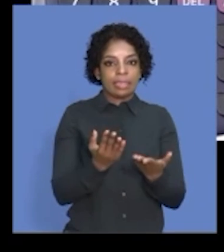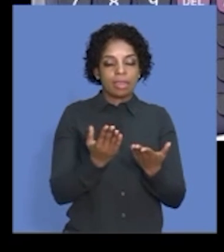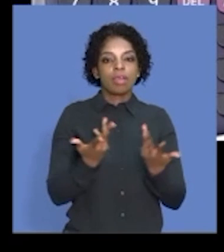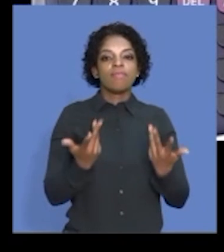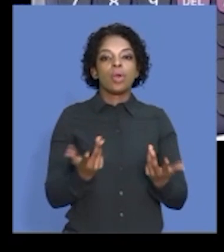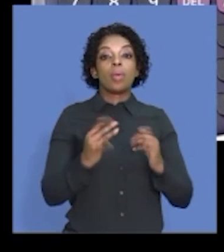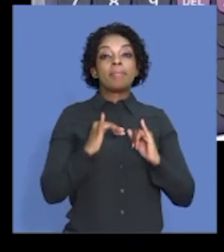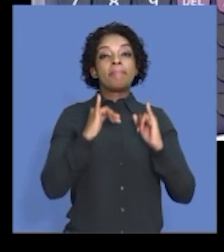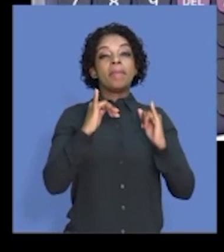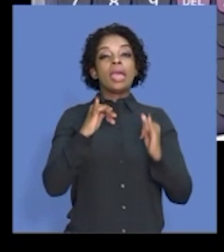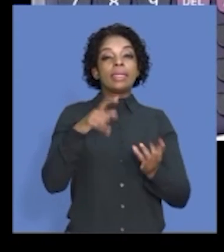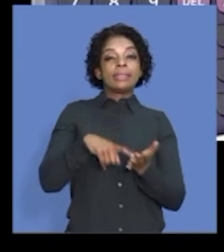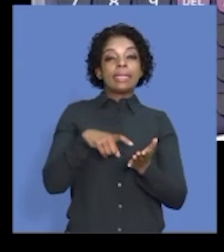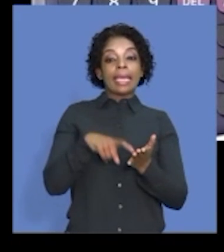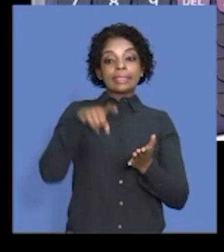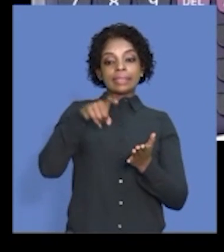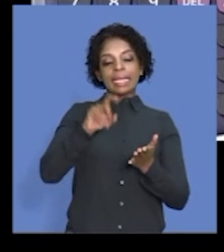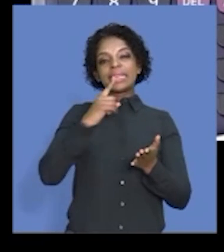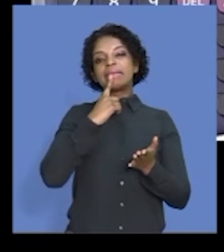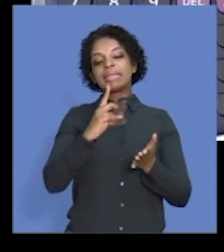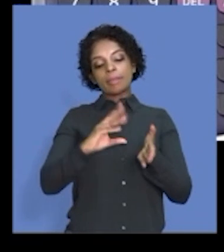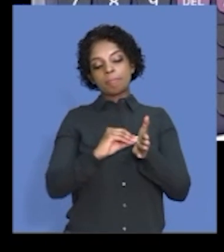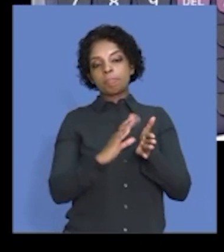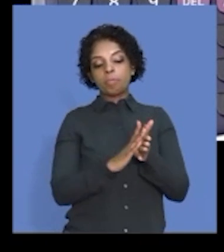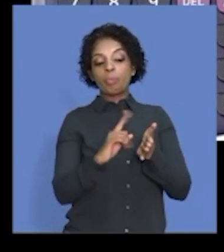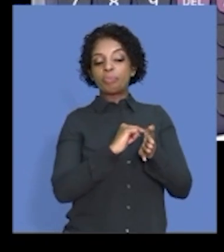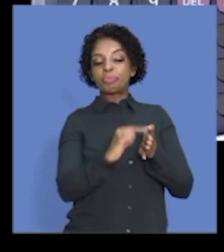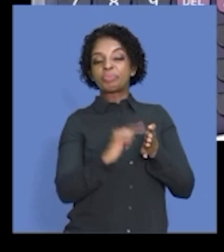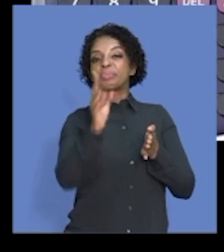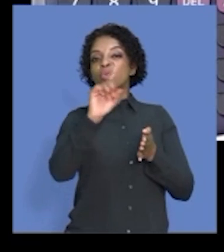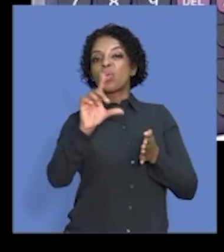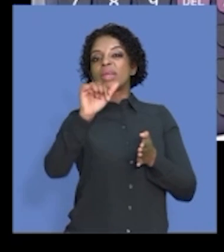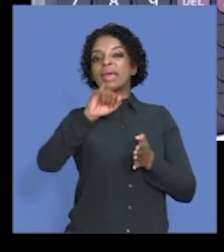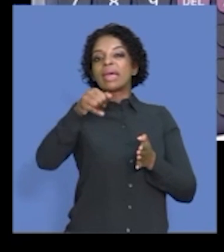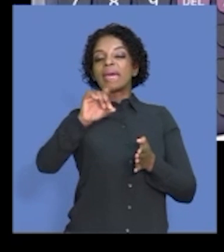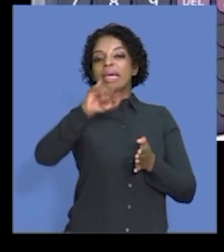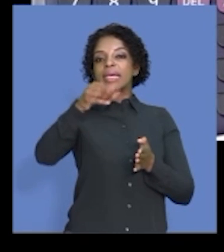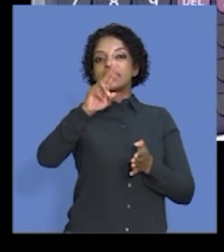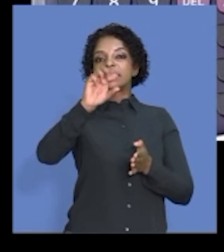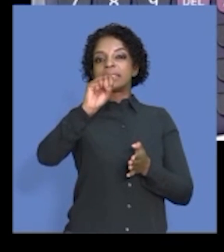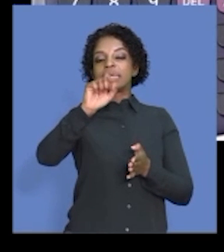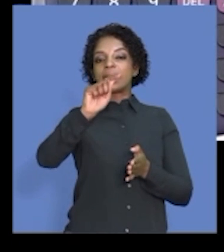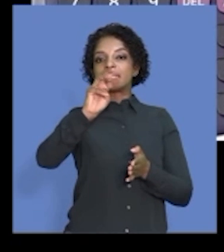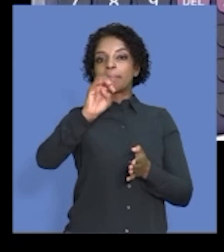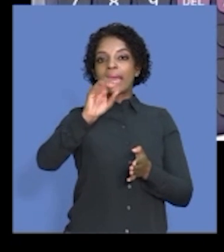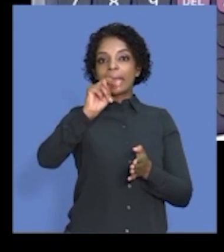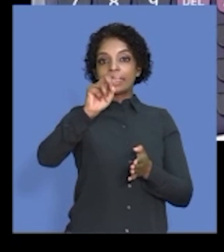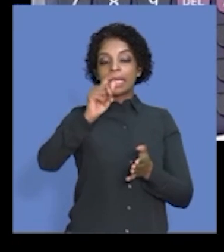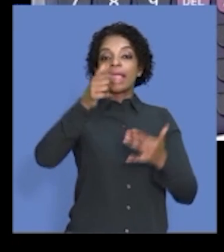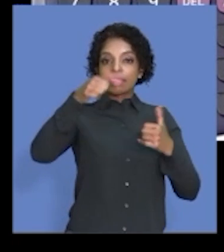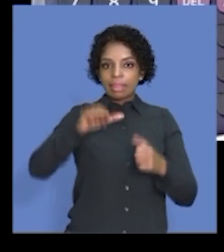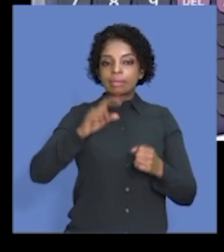of a percentage, then you have to work on your debtors. In other words, what do we do? Watch this. You take